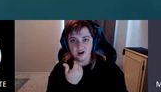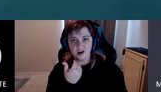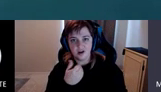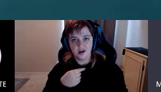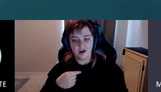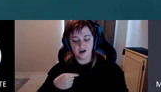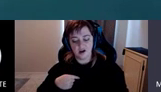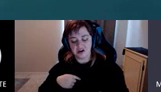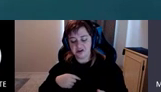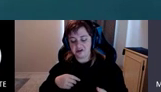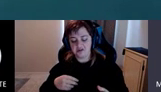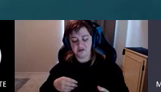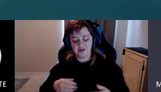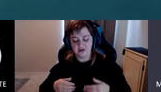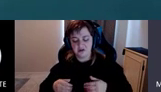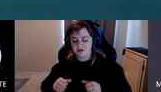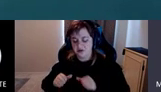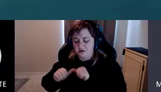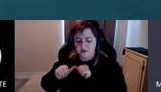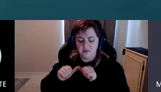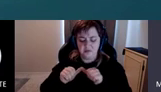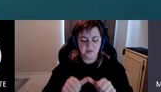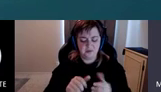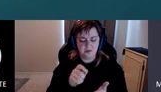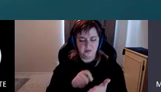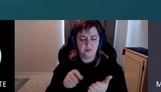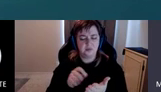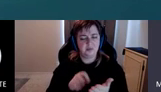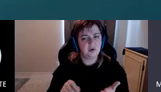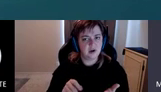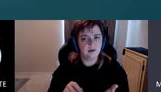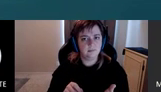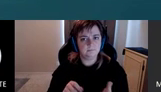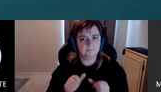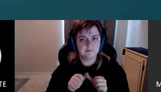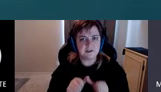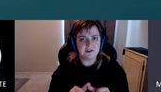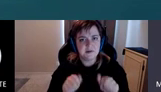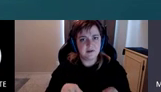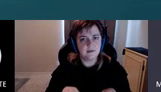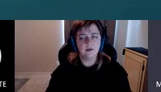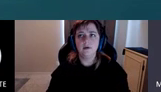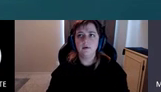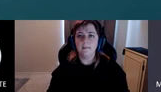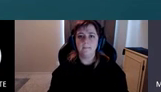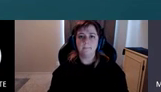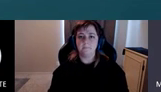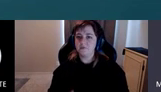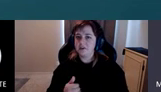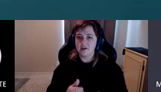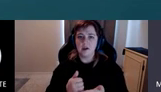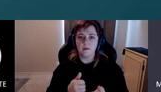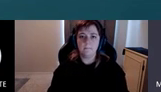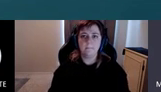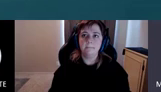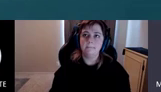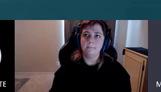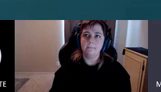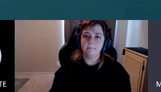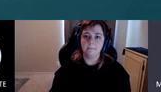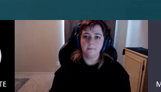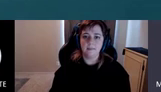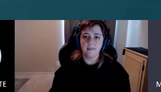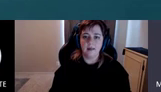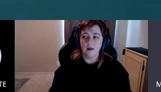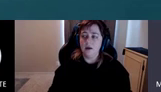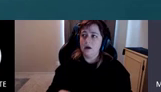personality barrier and connect with others on a deeper level. I love that. Jeanette says, I love how you frame being a writer as